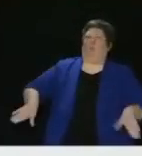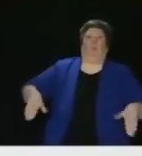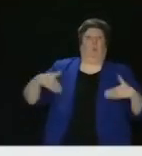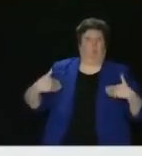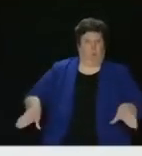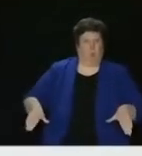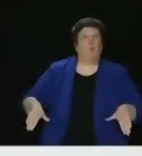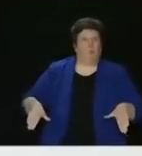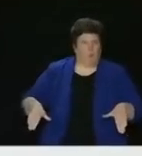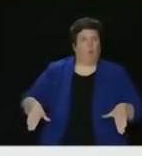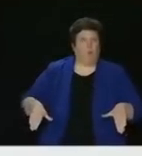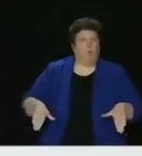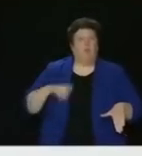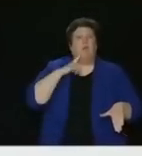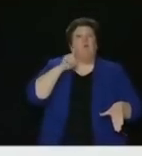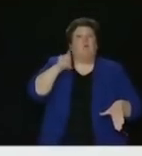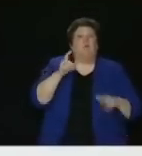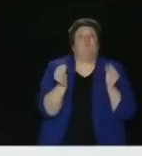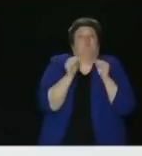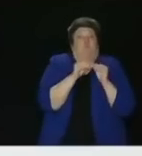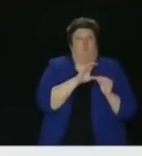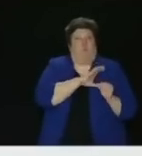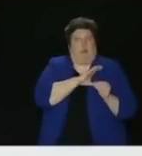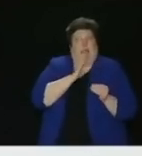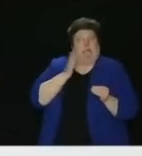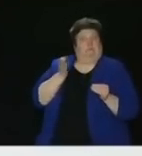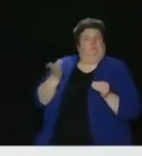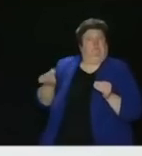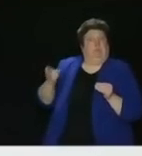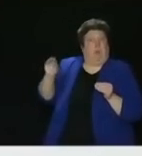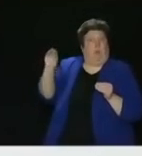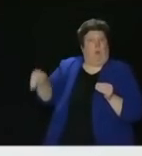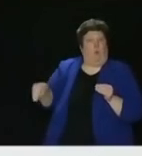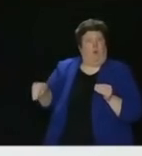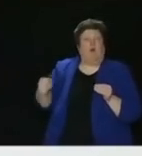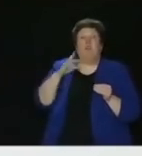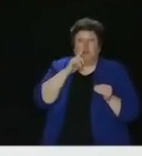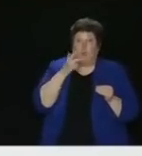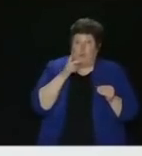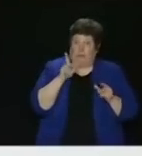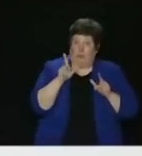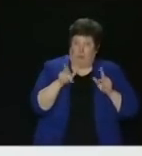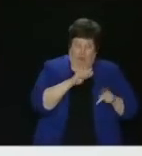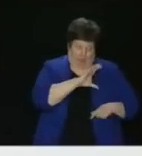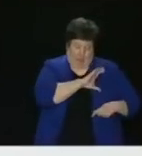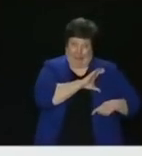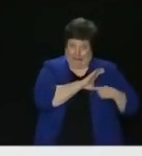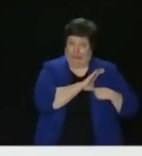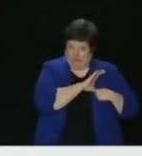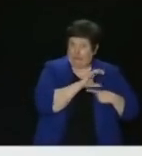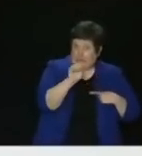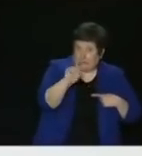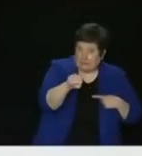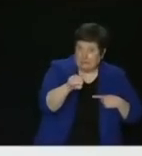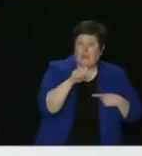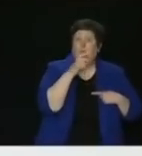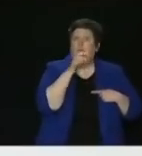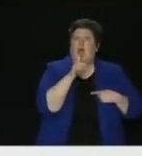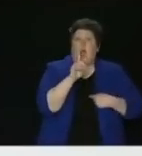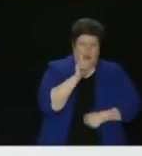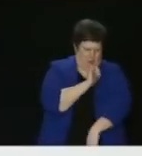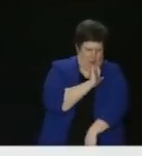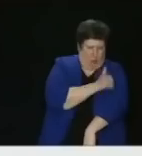of ensuring that there are adequate resources. But it's not simply an issue of resources, but also of authorities. And we have been working from the very